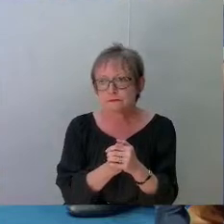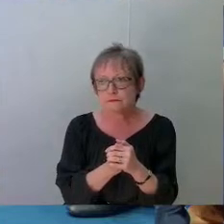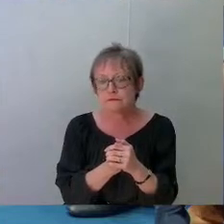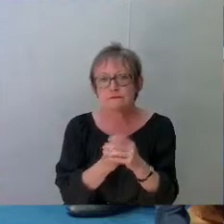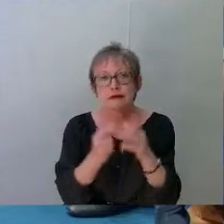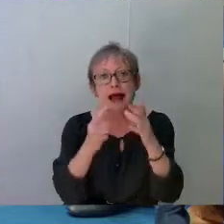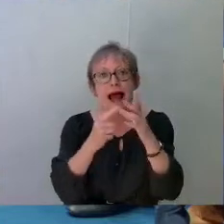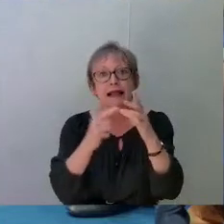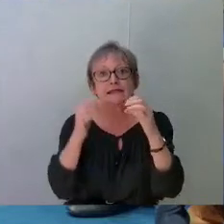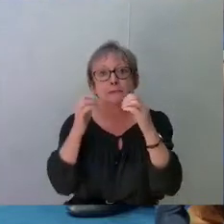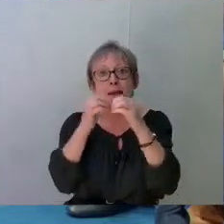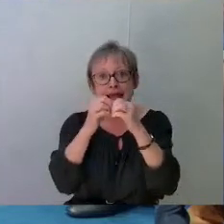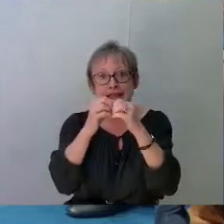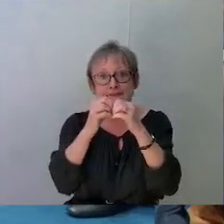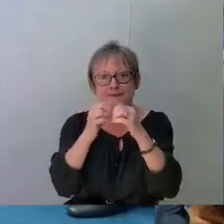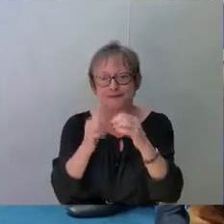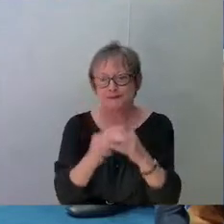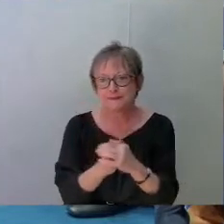Alice Blake.